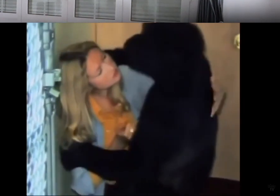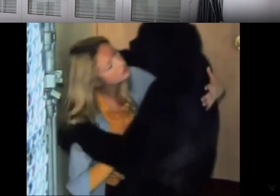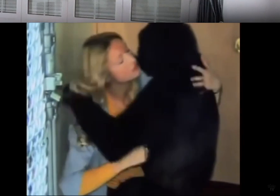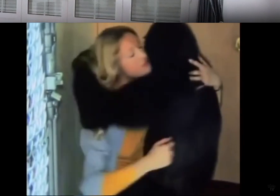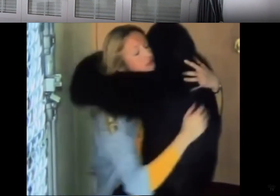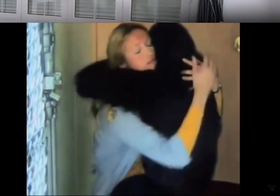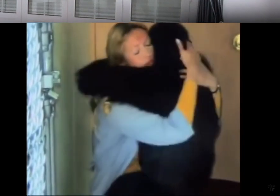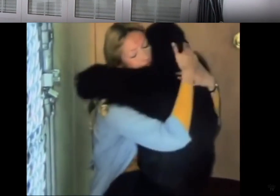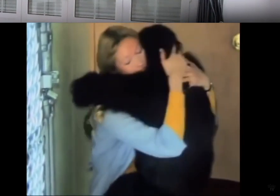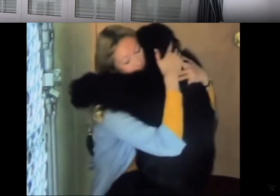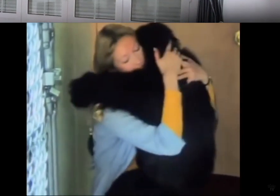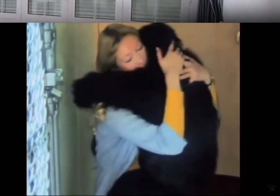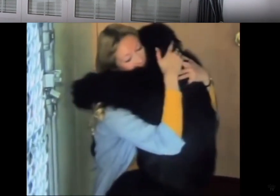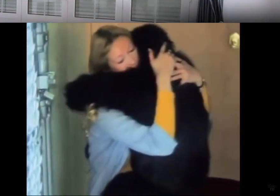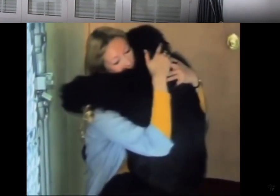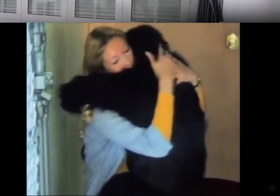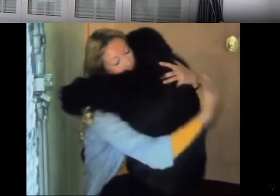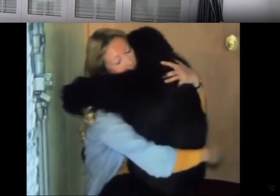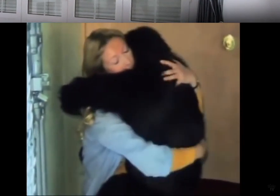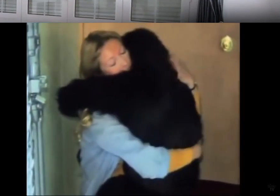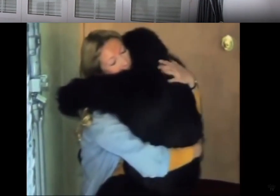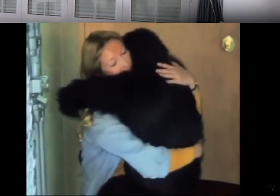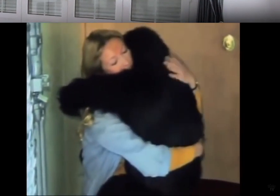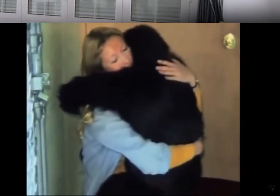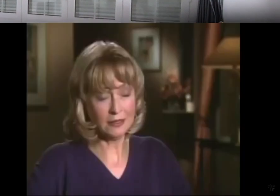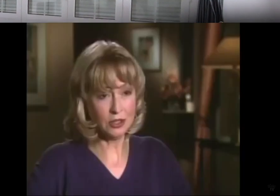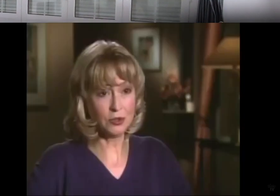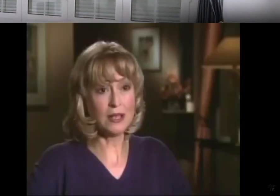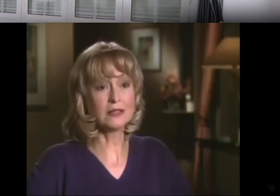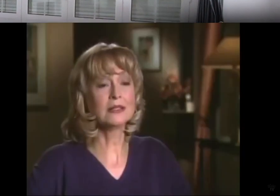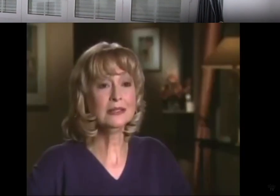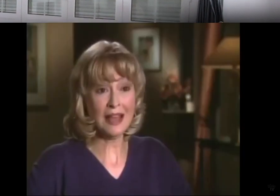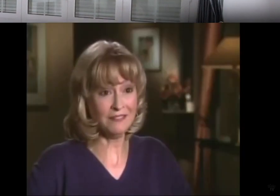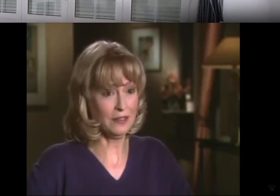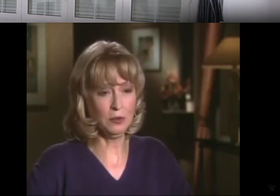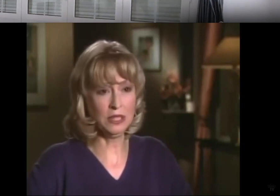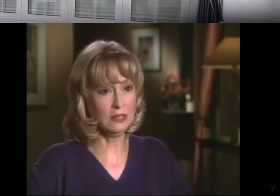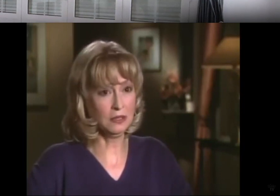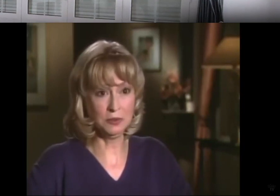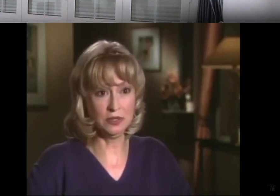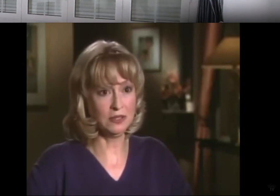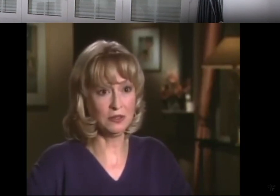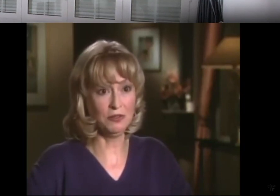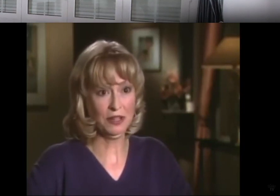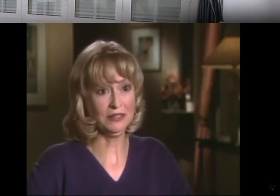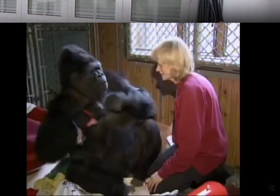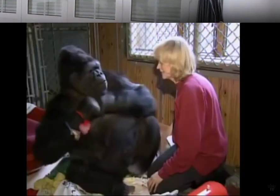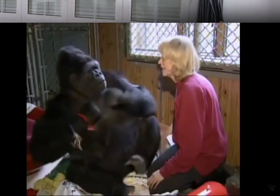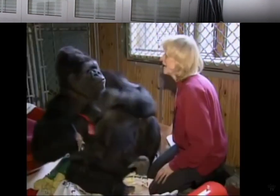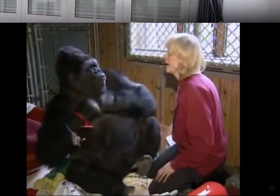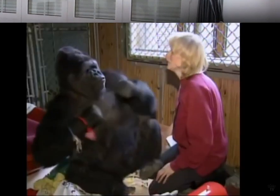The obvious emotions that Coco showed in the beginning were crying, distress, laughing. Oh, tickling her is so